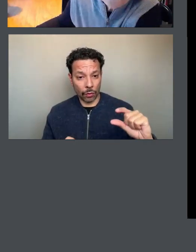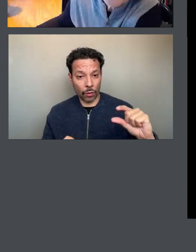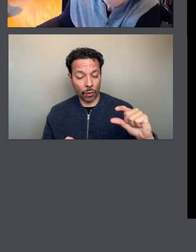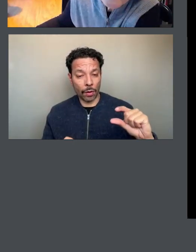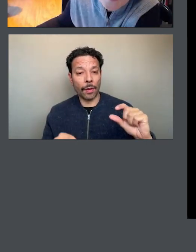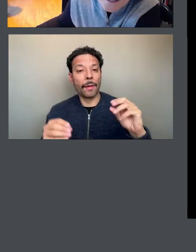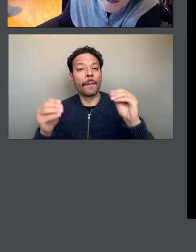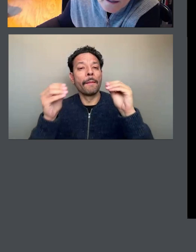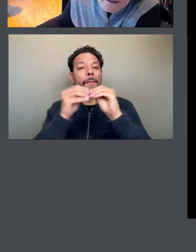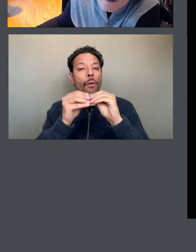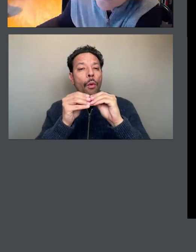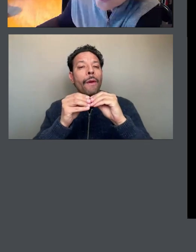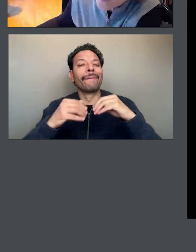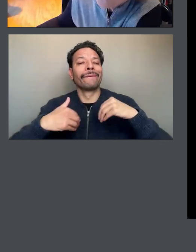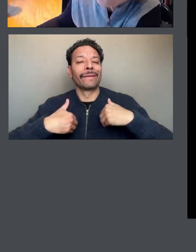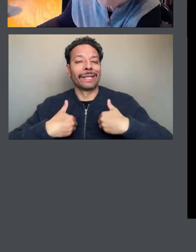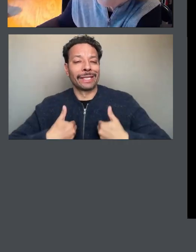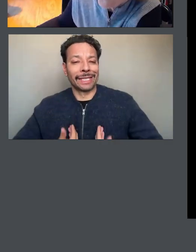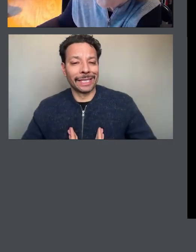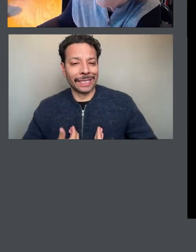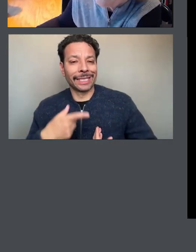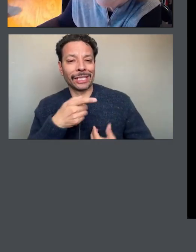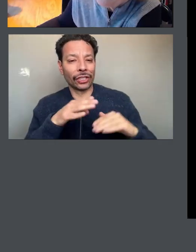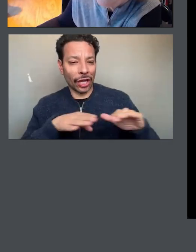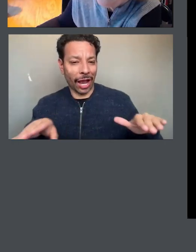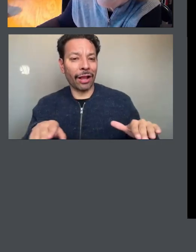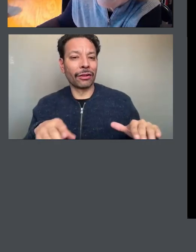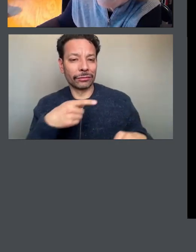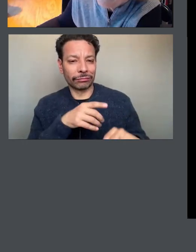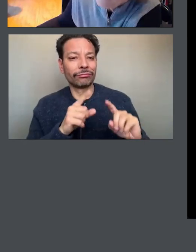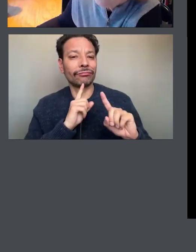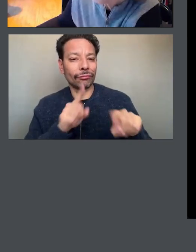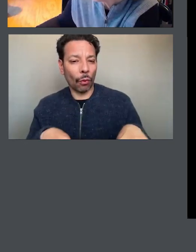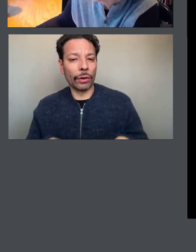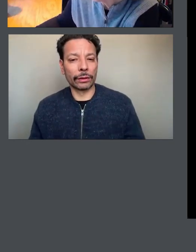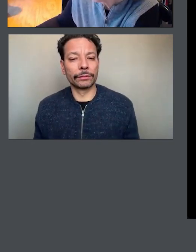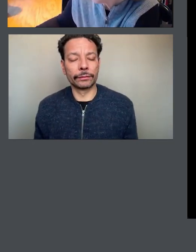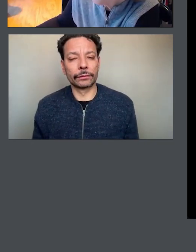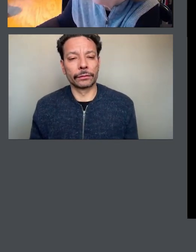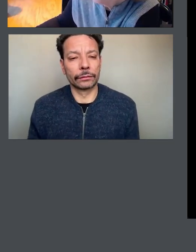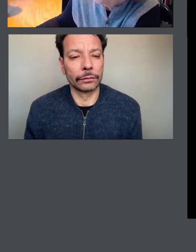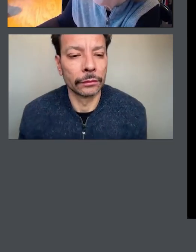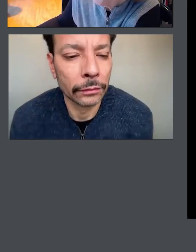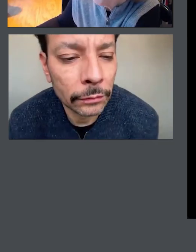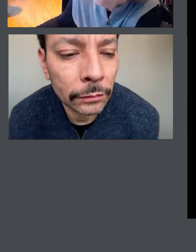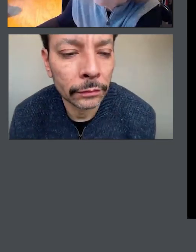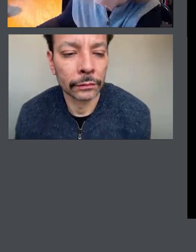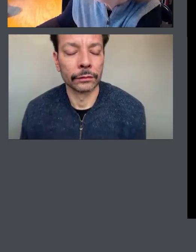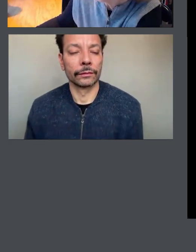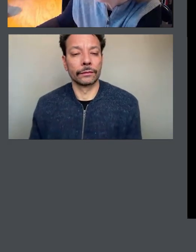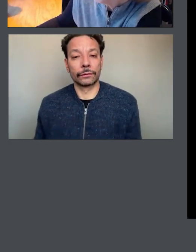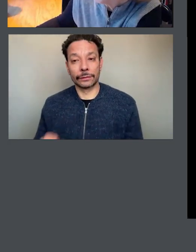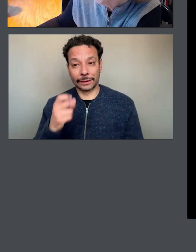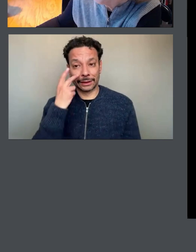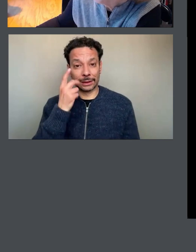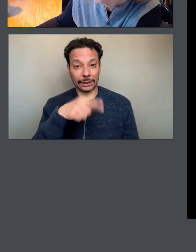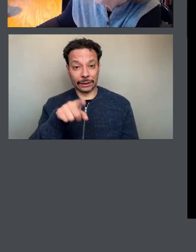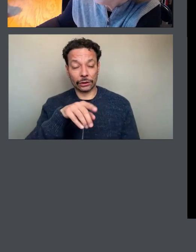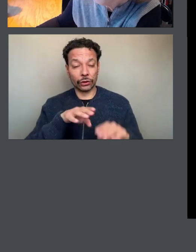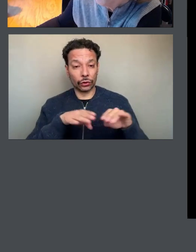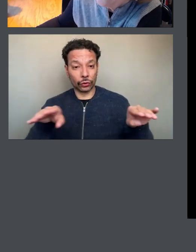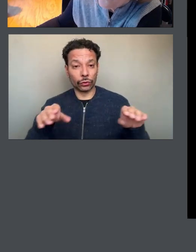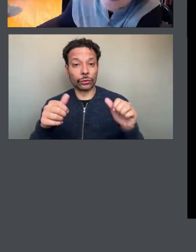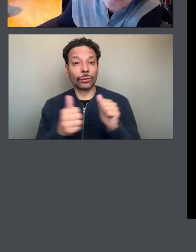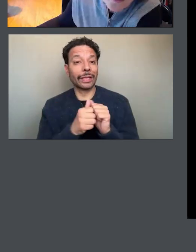more fatigue the child reported. So as you can see here, the children